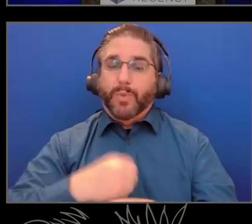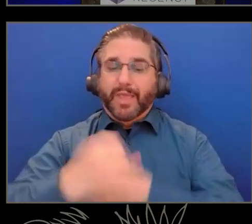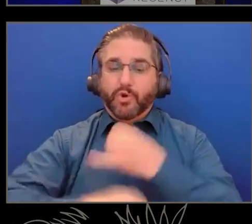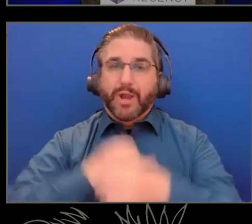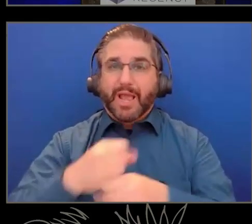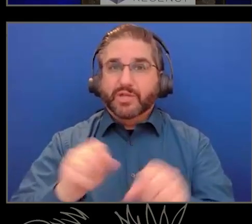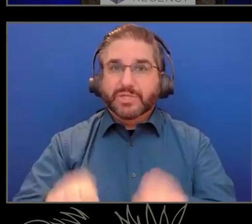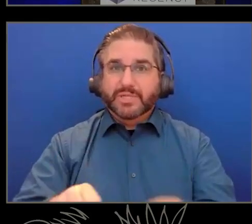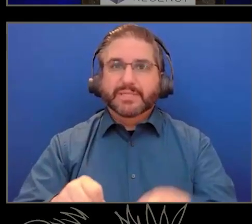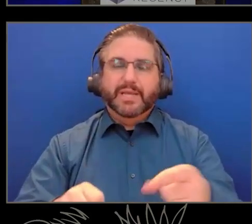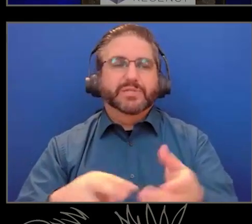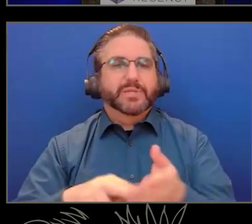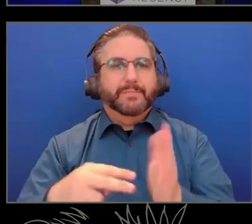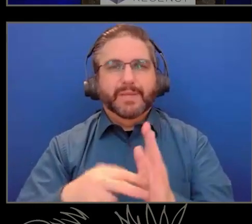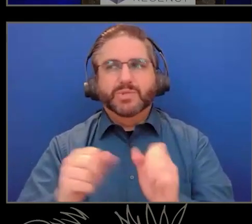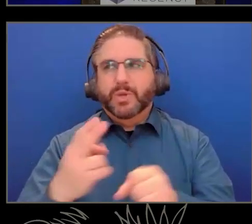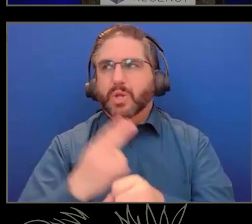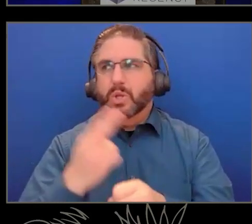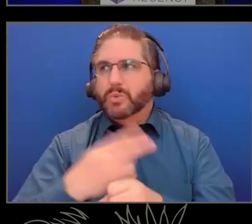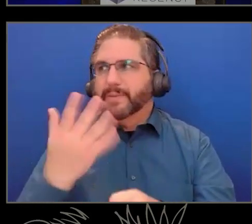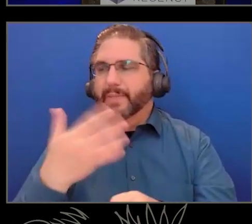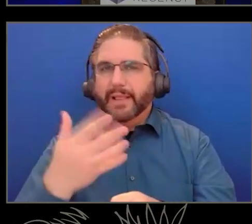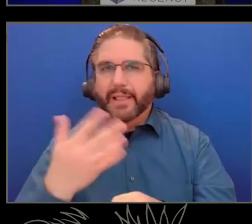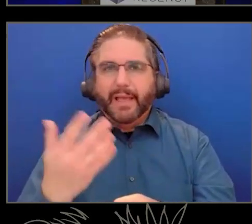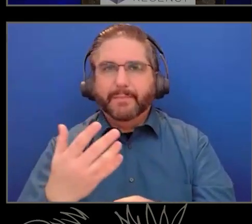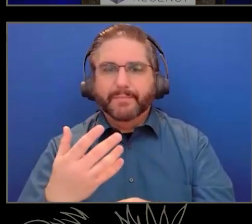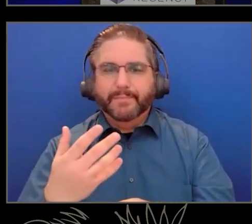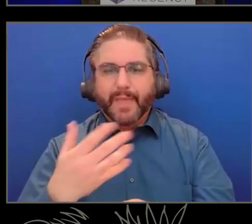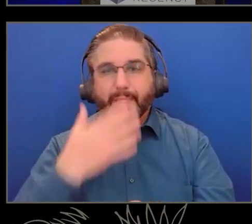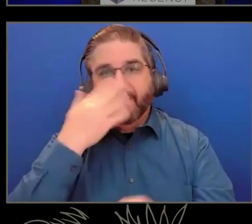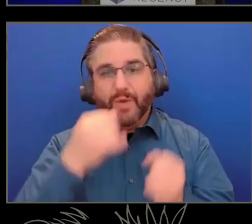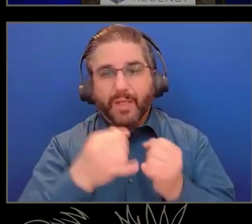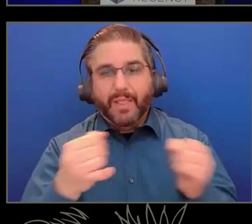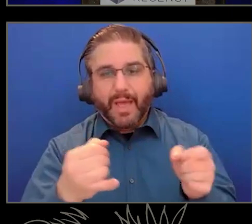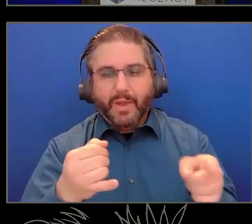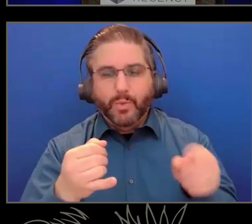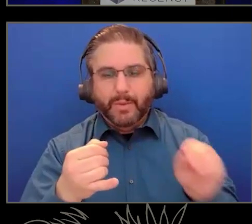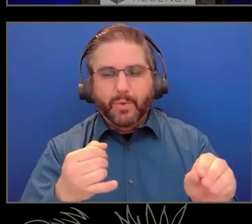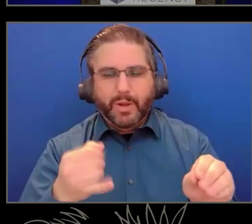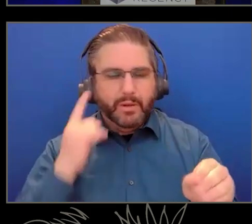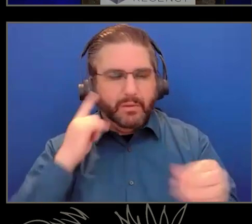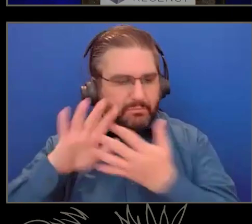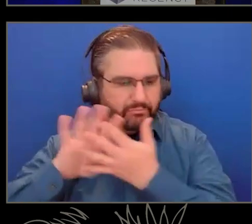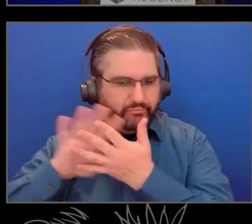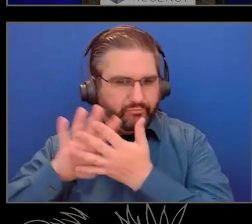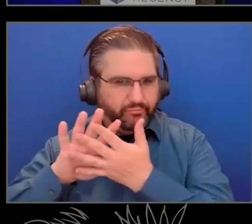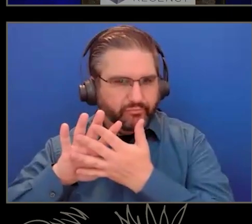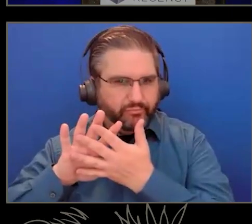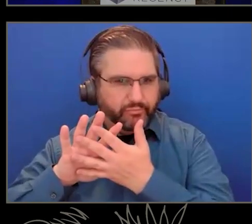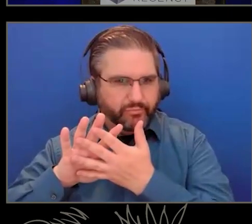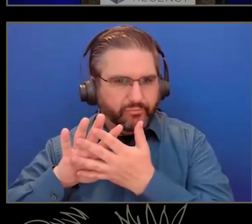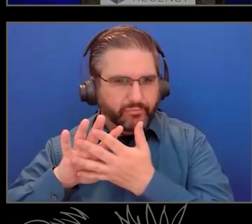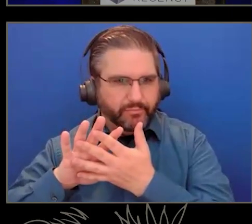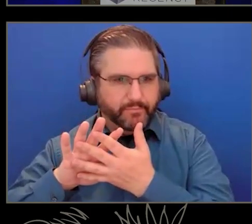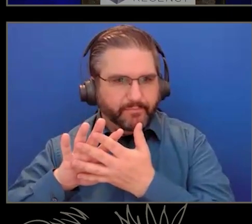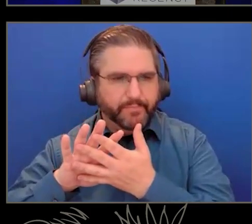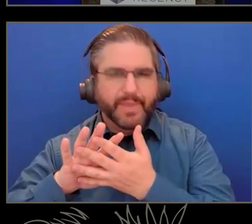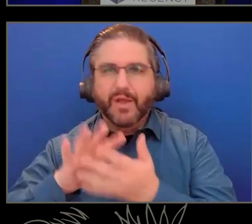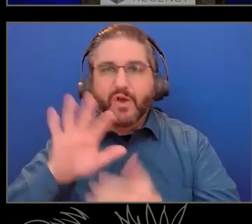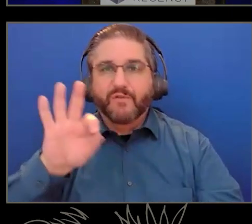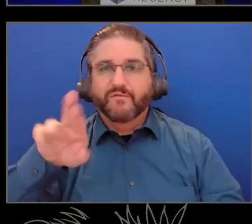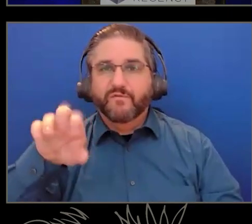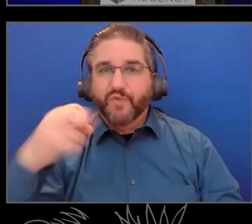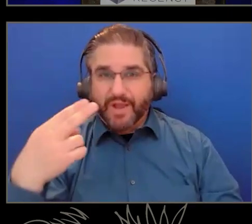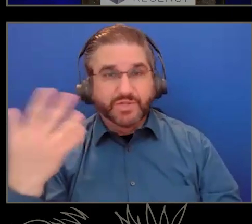internationalization, you can use like something like at the front, like fr/whatever to be like French, and so you can use the